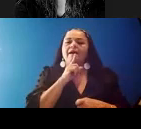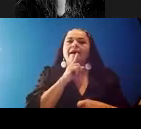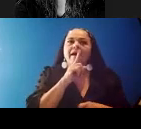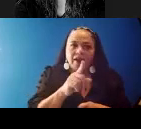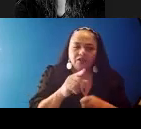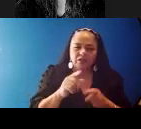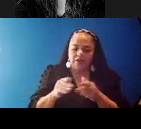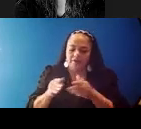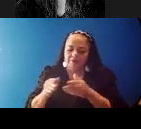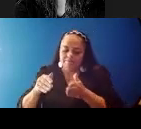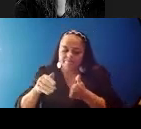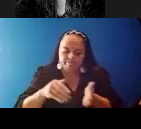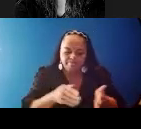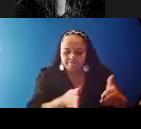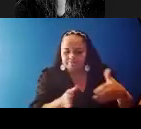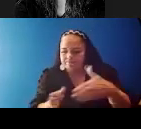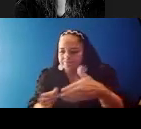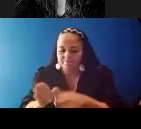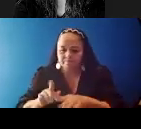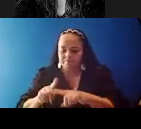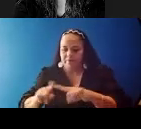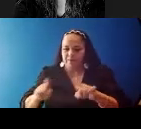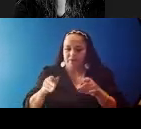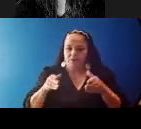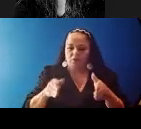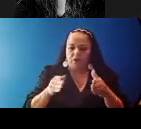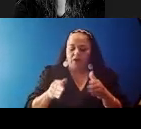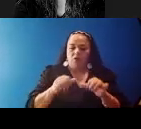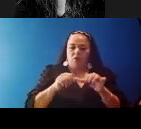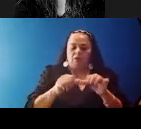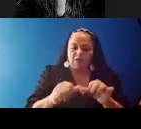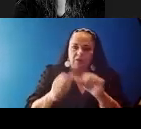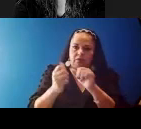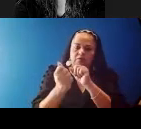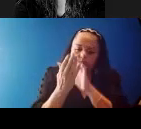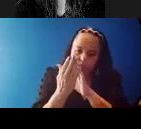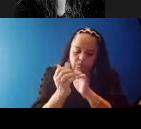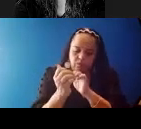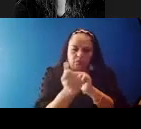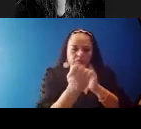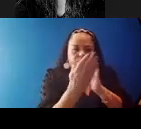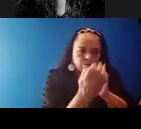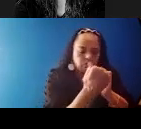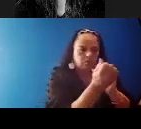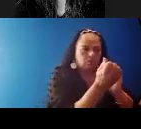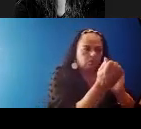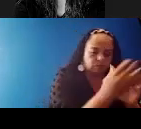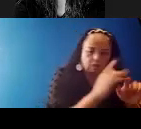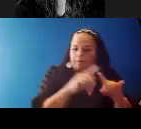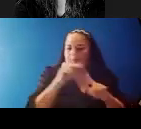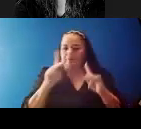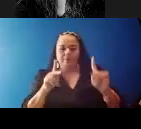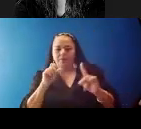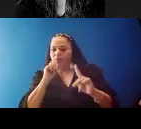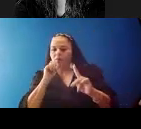navigate this conundrum, right? This is one of the issues we kept bumping into, and people weren't leaning into it. So we saw this as a second conundrum